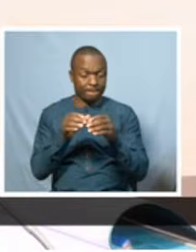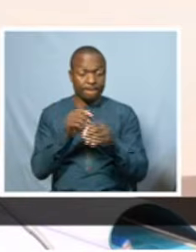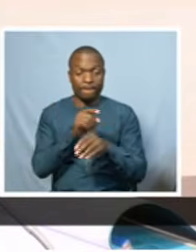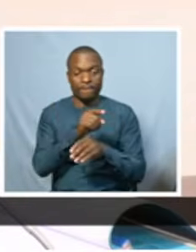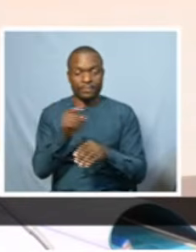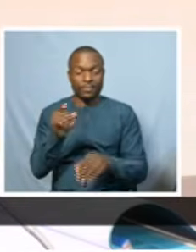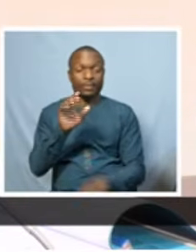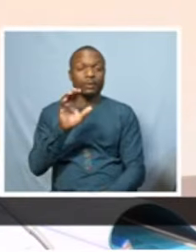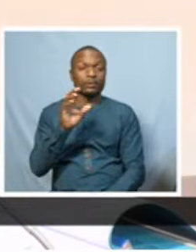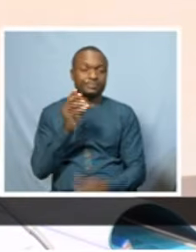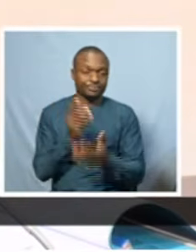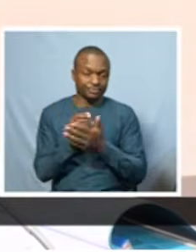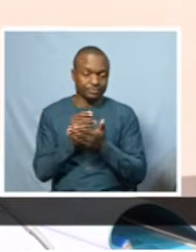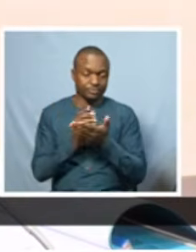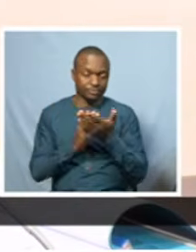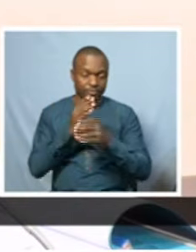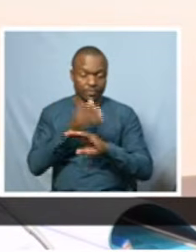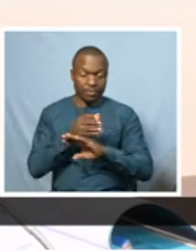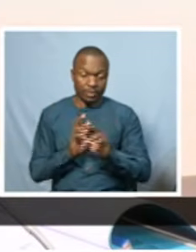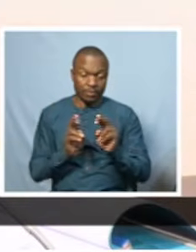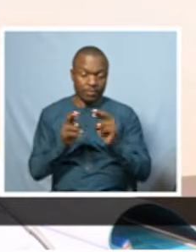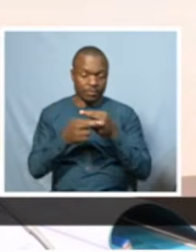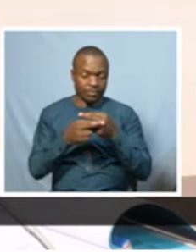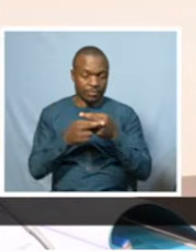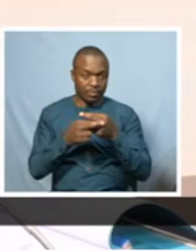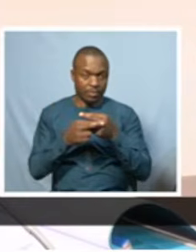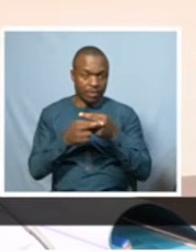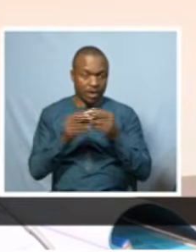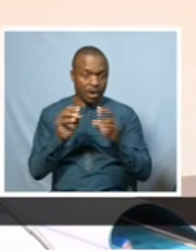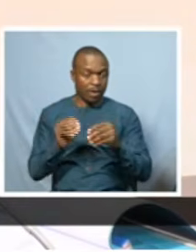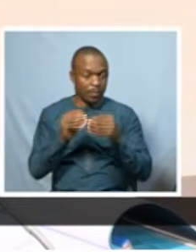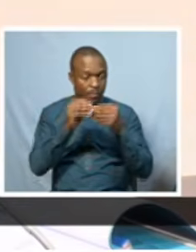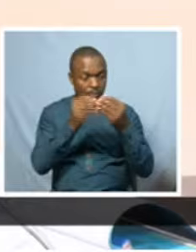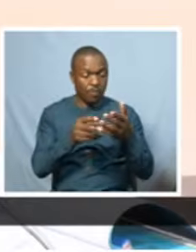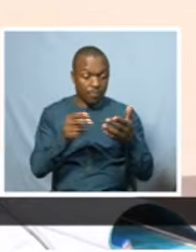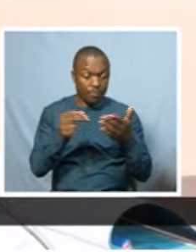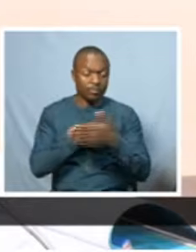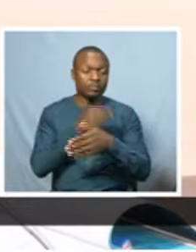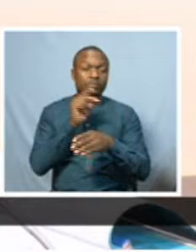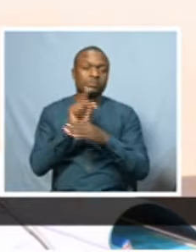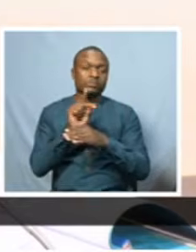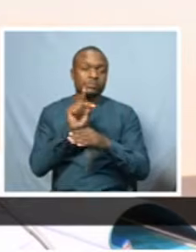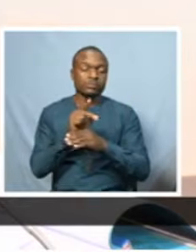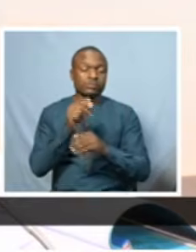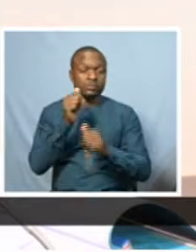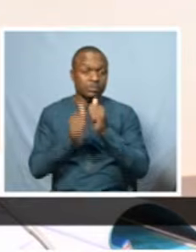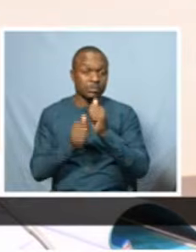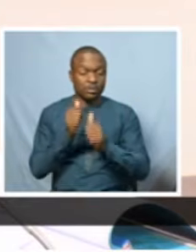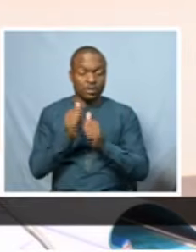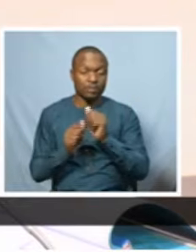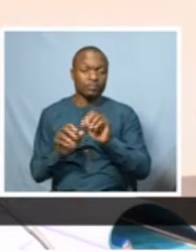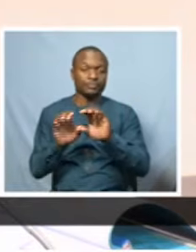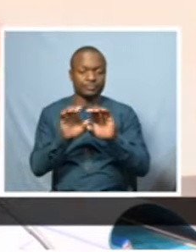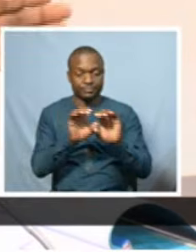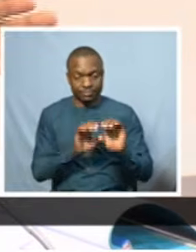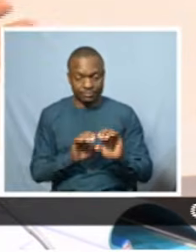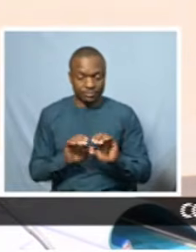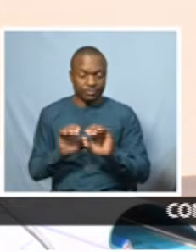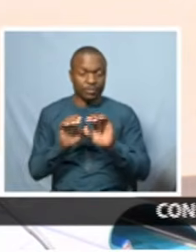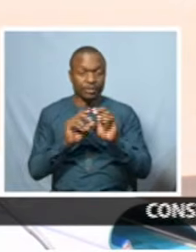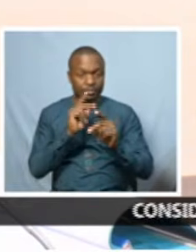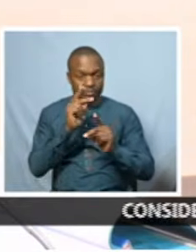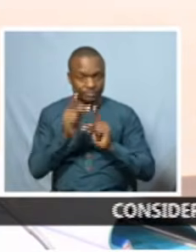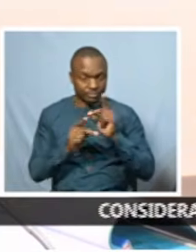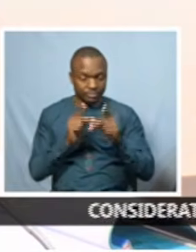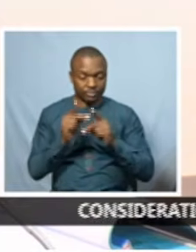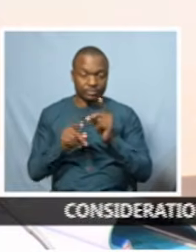those funds, after reconciliation, they were reallocated to new projects, so which had to undergo the processes